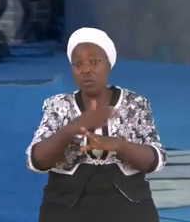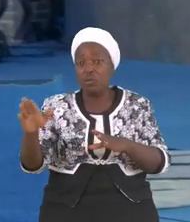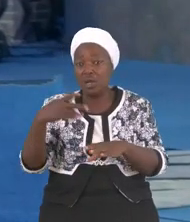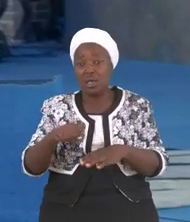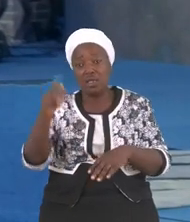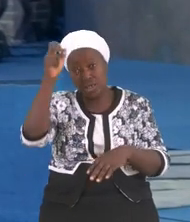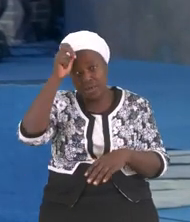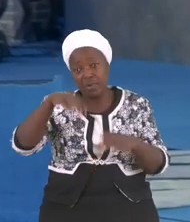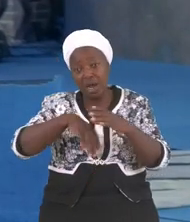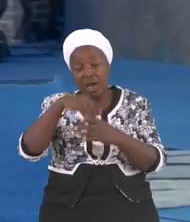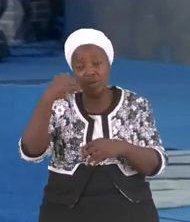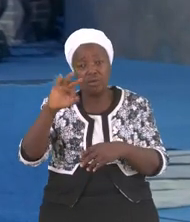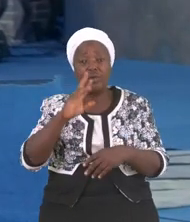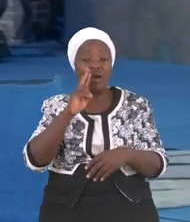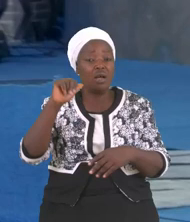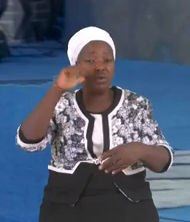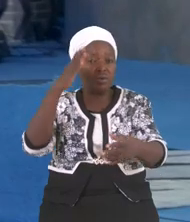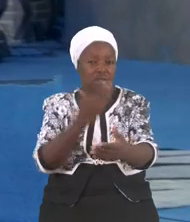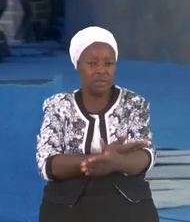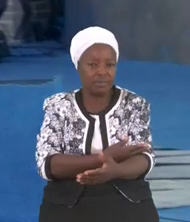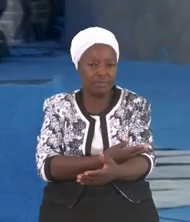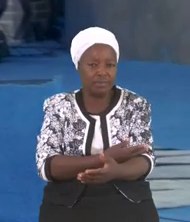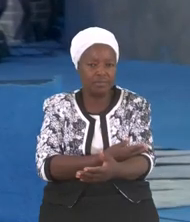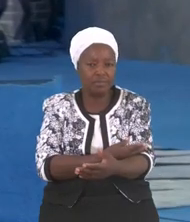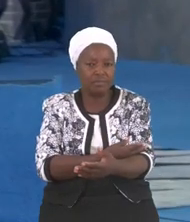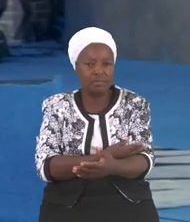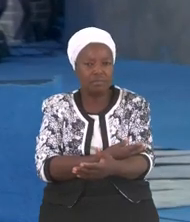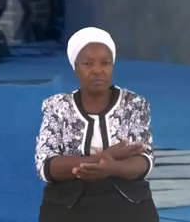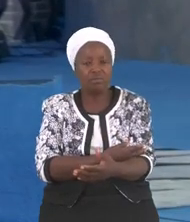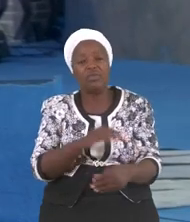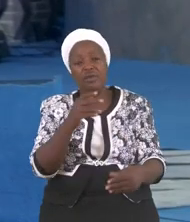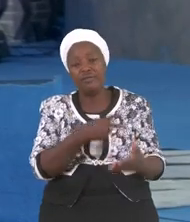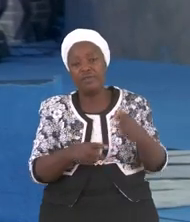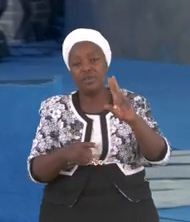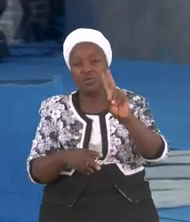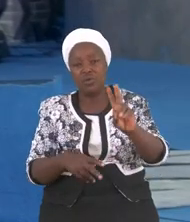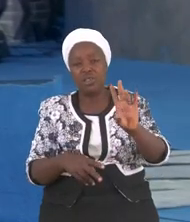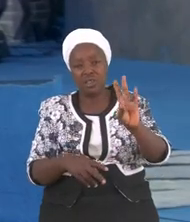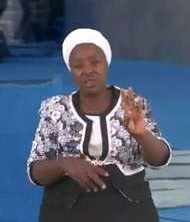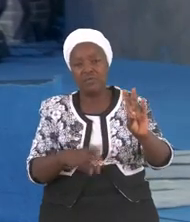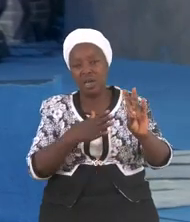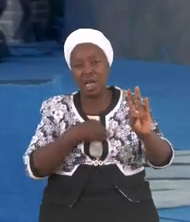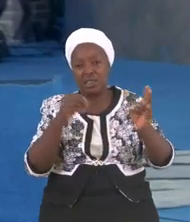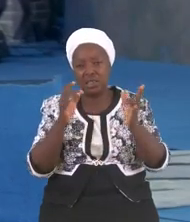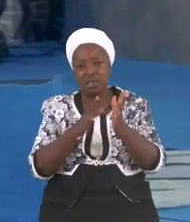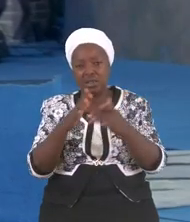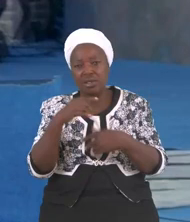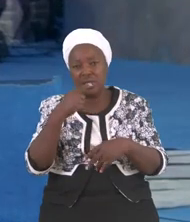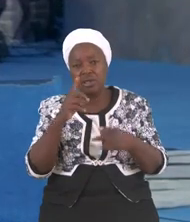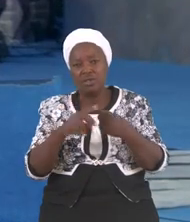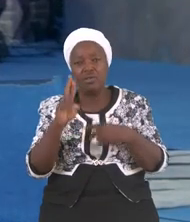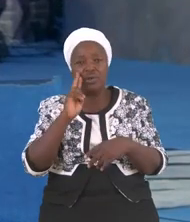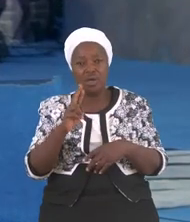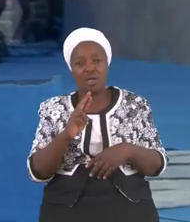her daughter. Verse 27, in verse 27, and Jesus said unto her, let